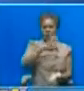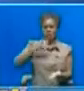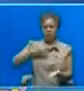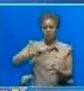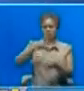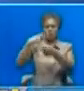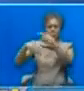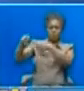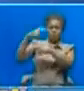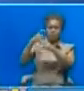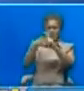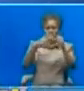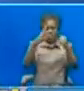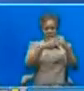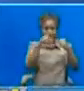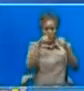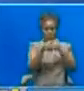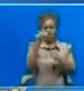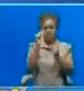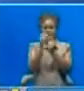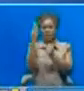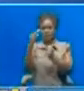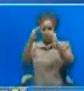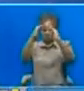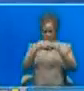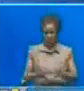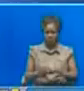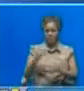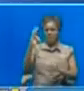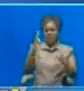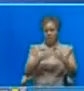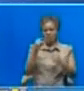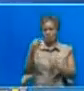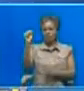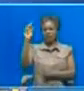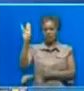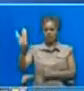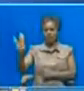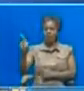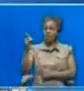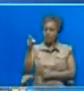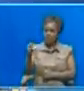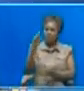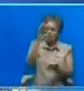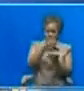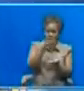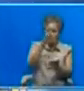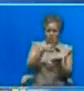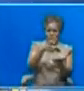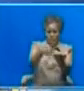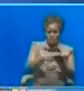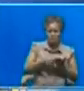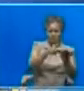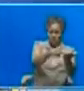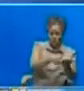banking reference rate from 9.13% to 8.54%. This signals a desire for lower lending rates by the